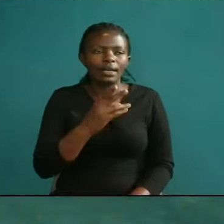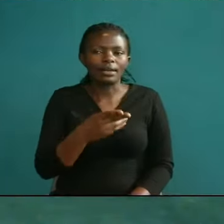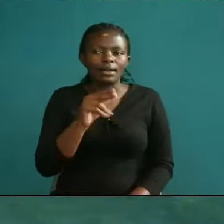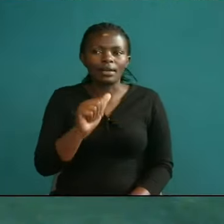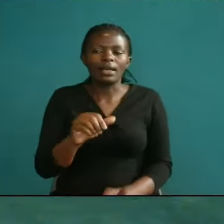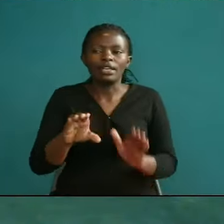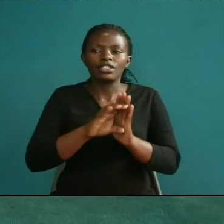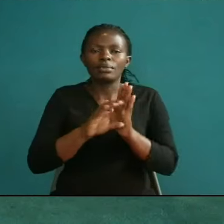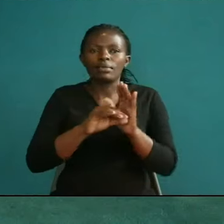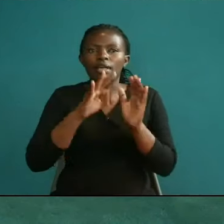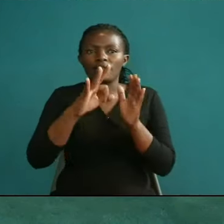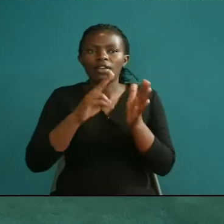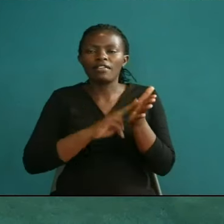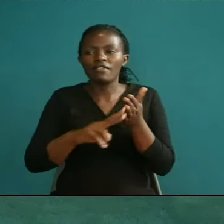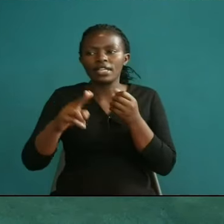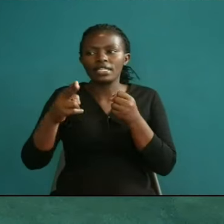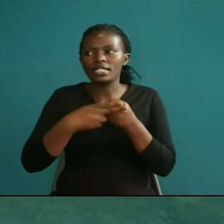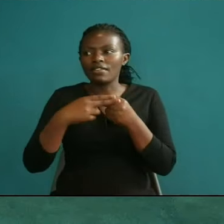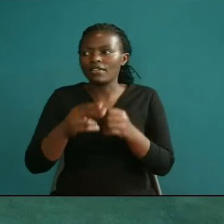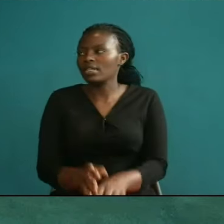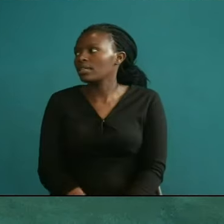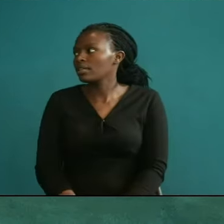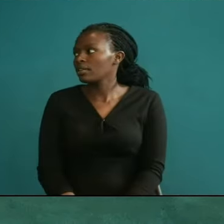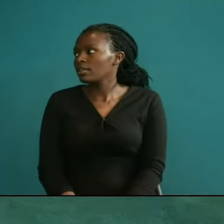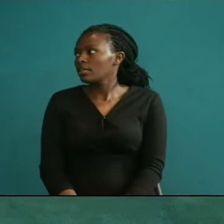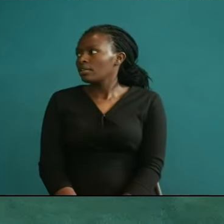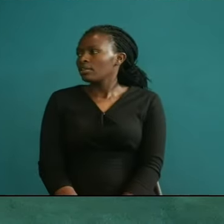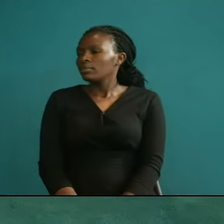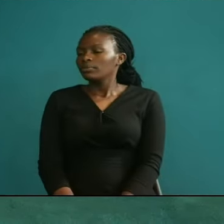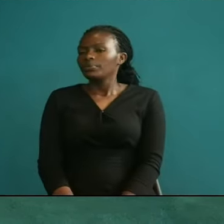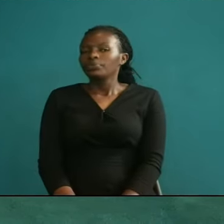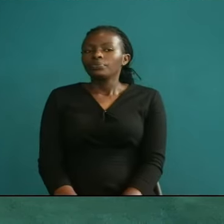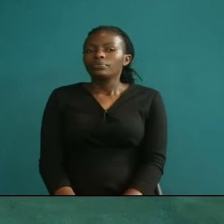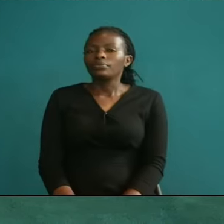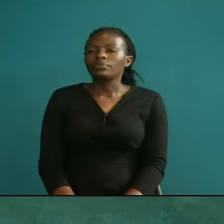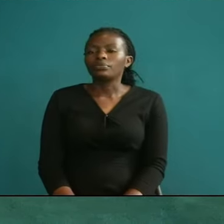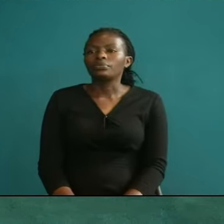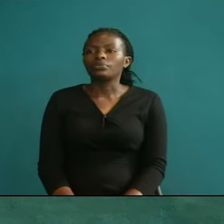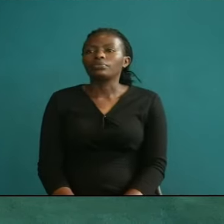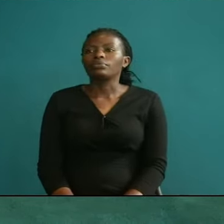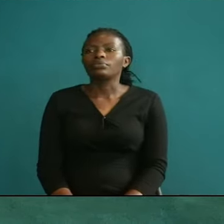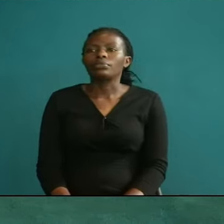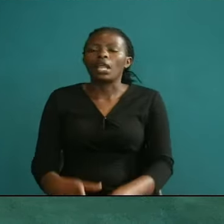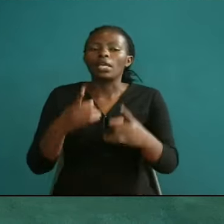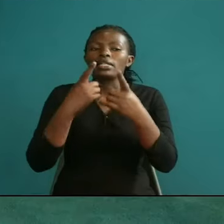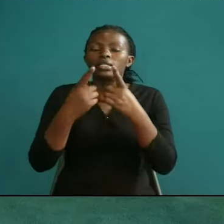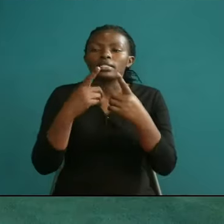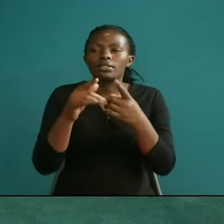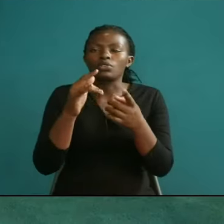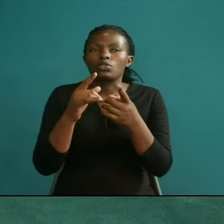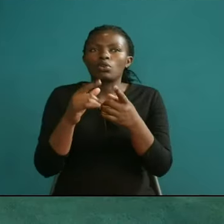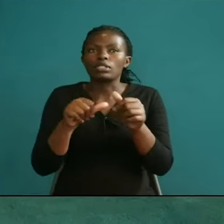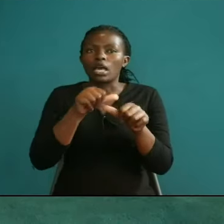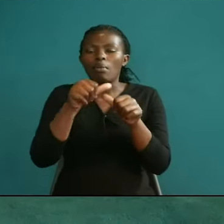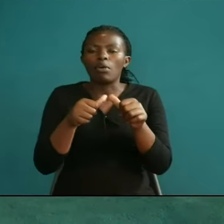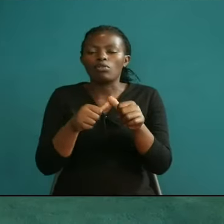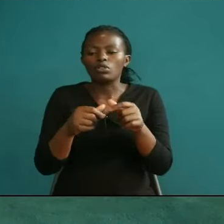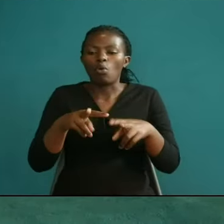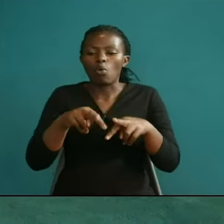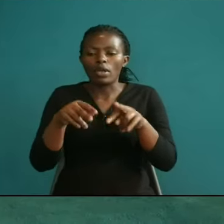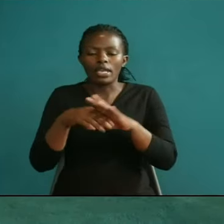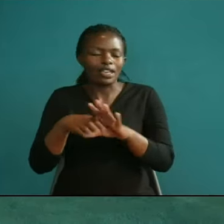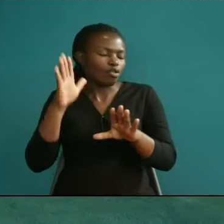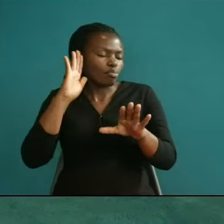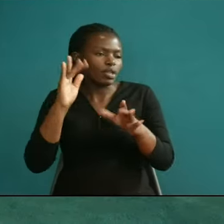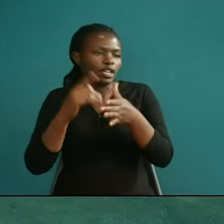And, even as we read this word, it's talking about, if we walk in obedience to God and keep his